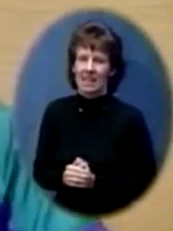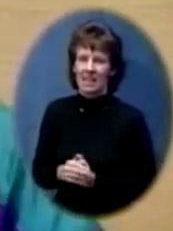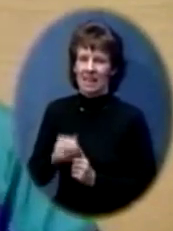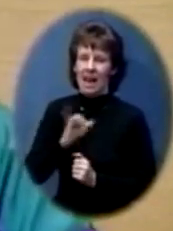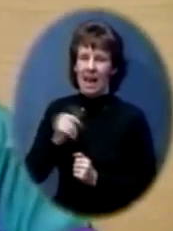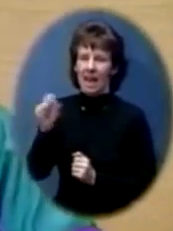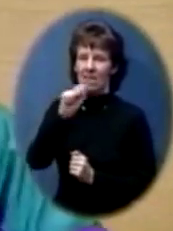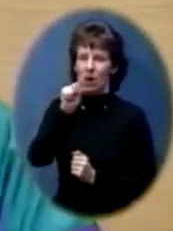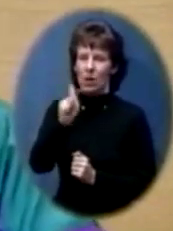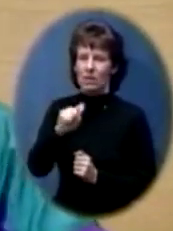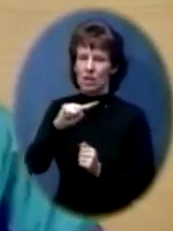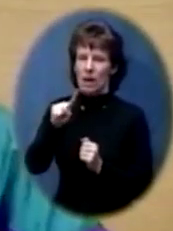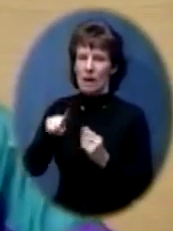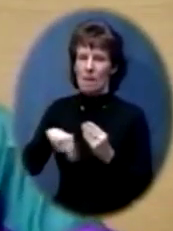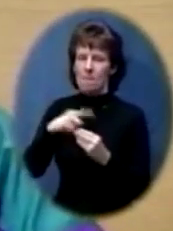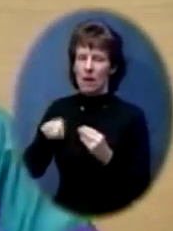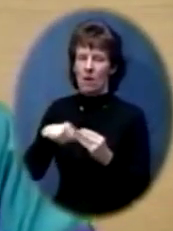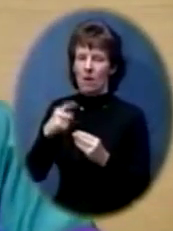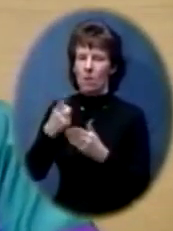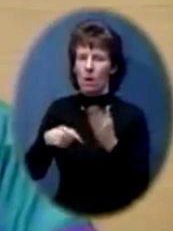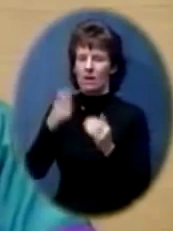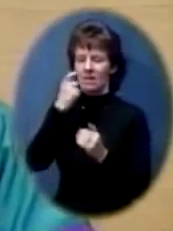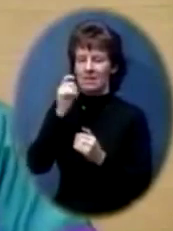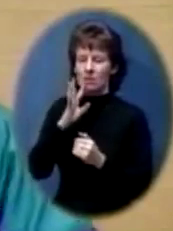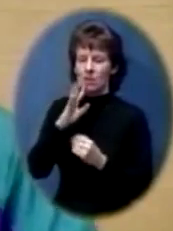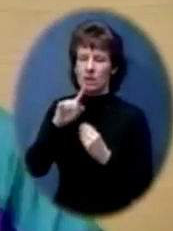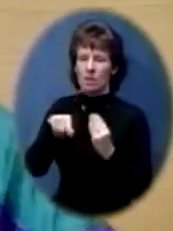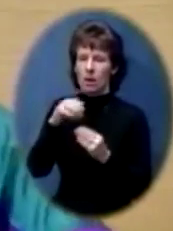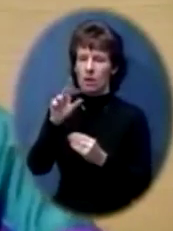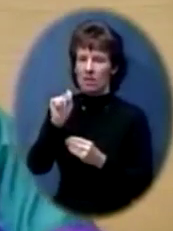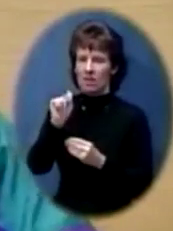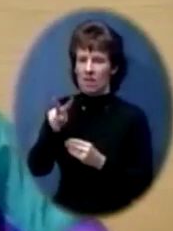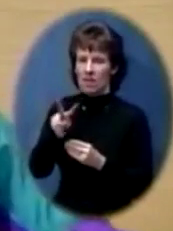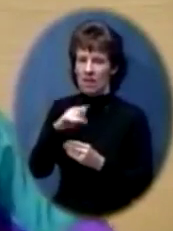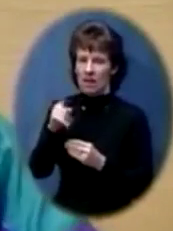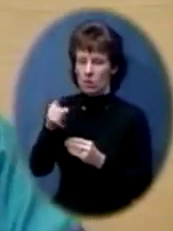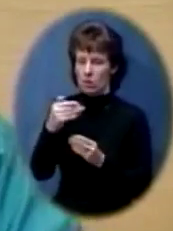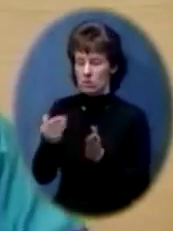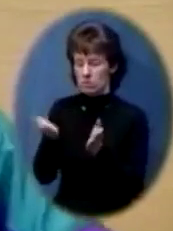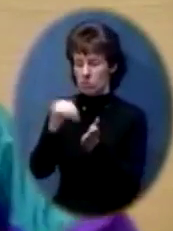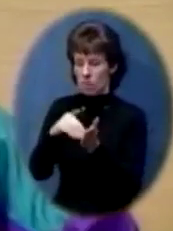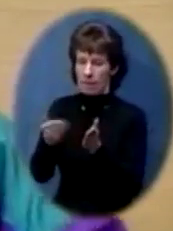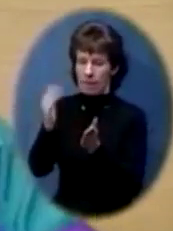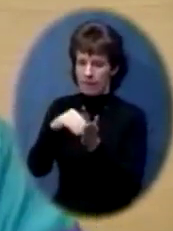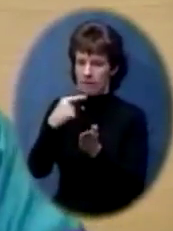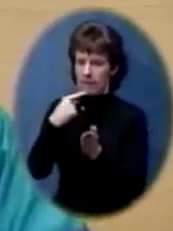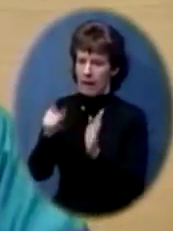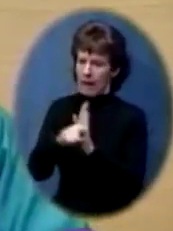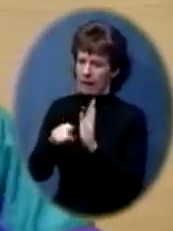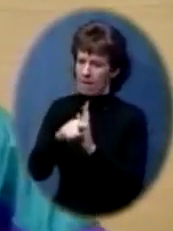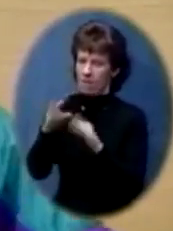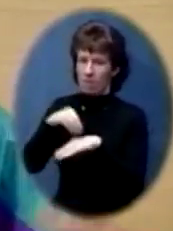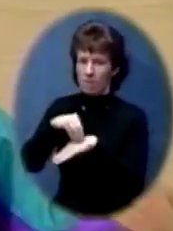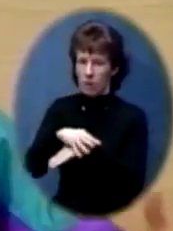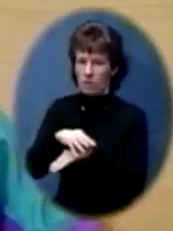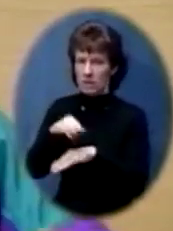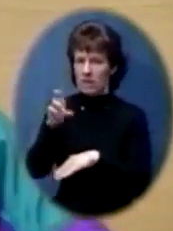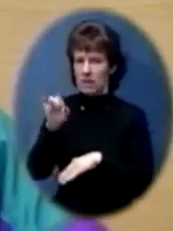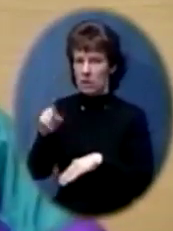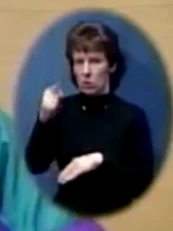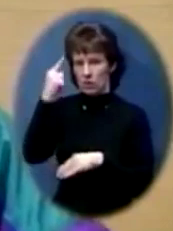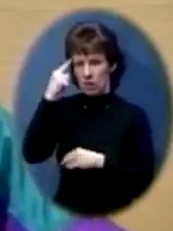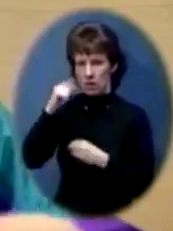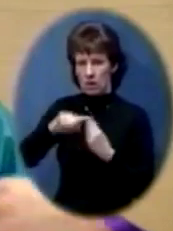I have a question concerning what you were talking about previously about television, and you repeatedly said it was a negative influence. Have you ever thought